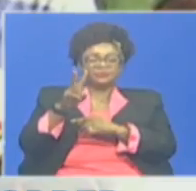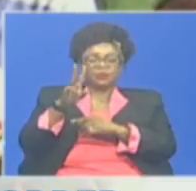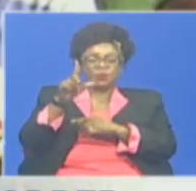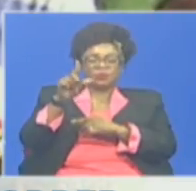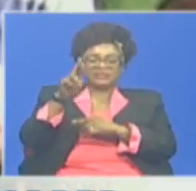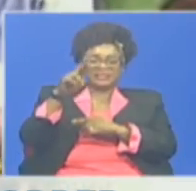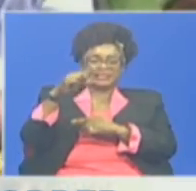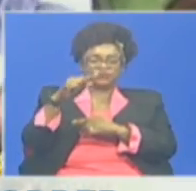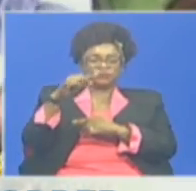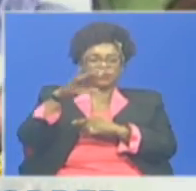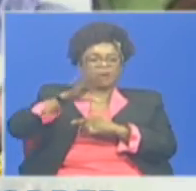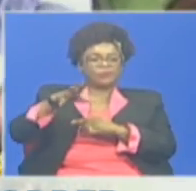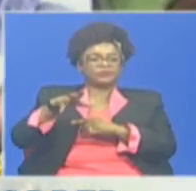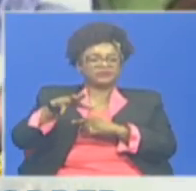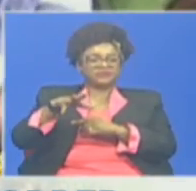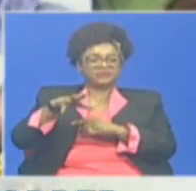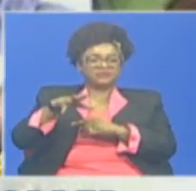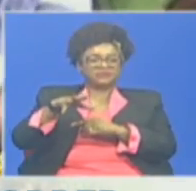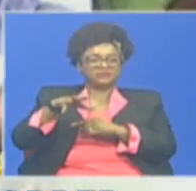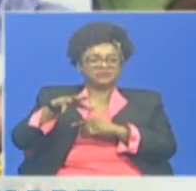Gishu.